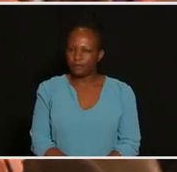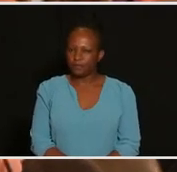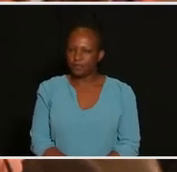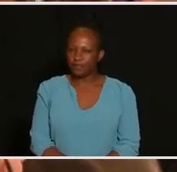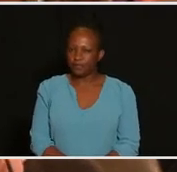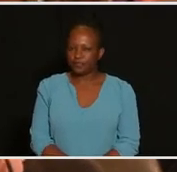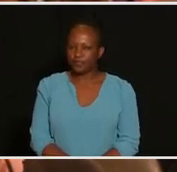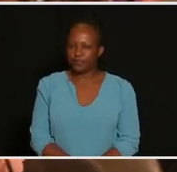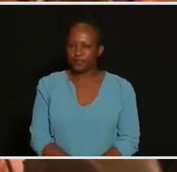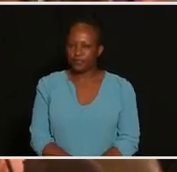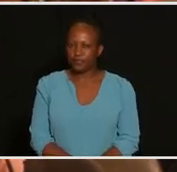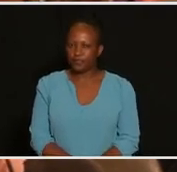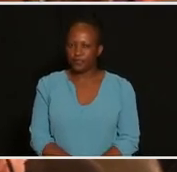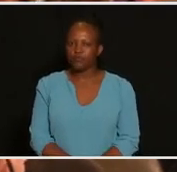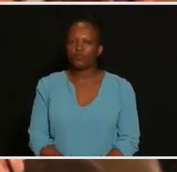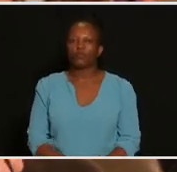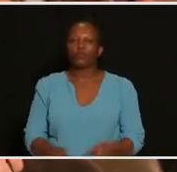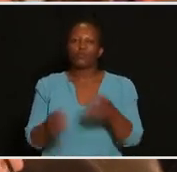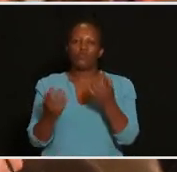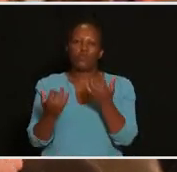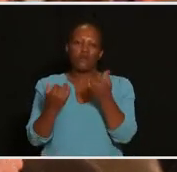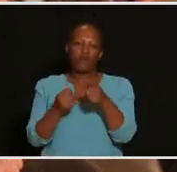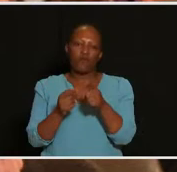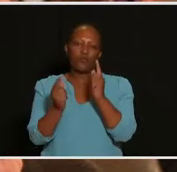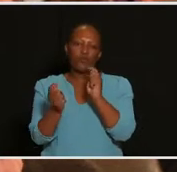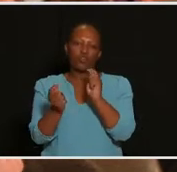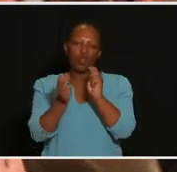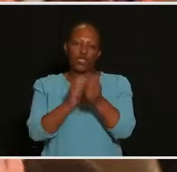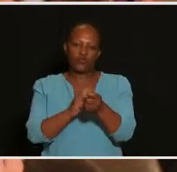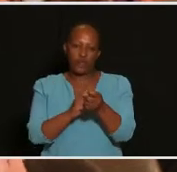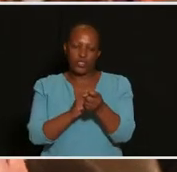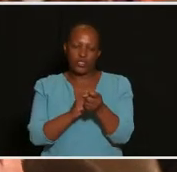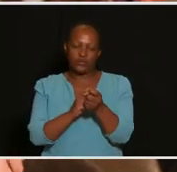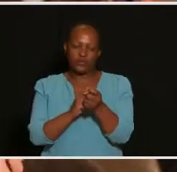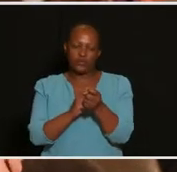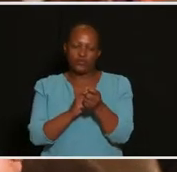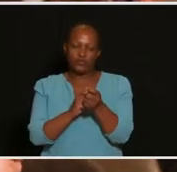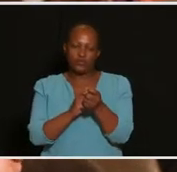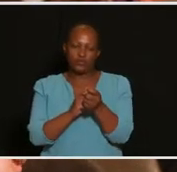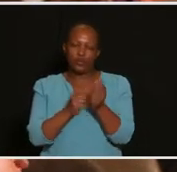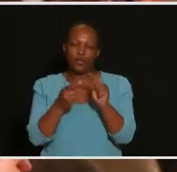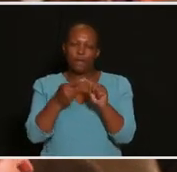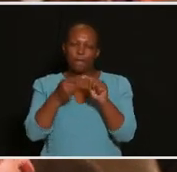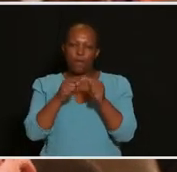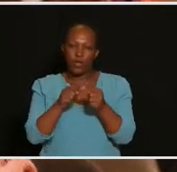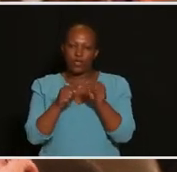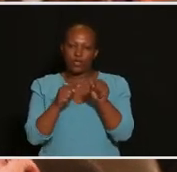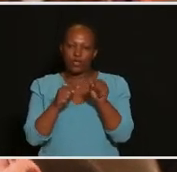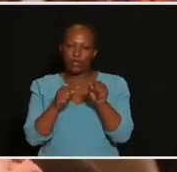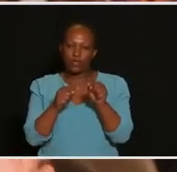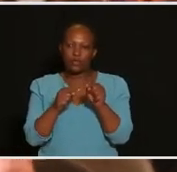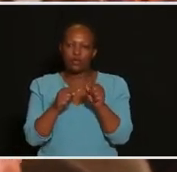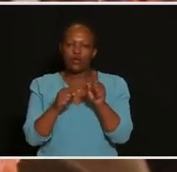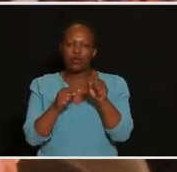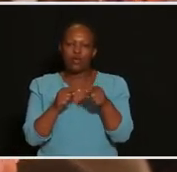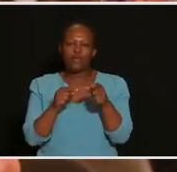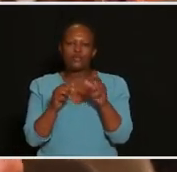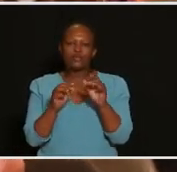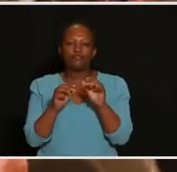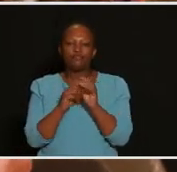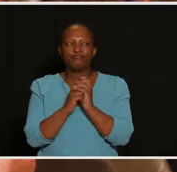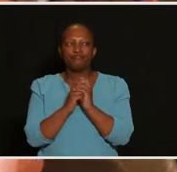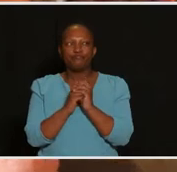of view they shall be an accommodation to address issues